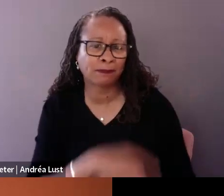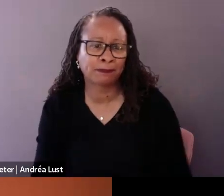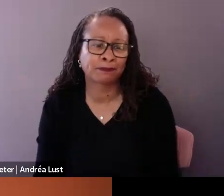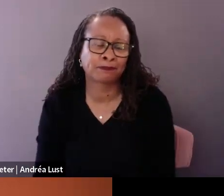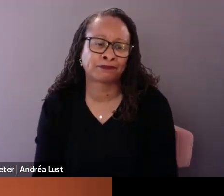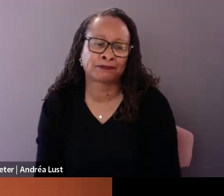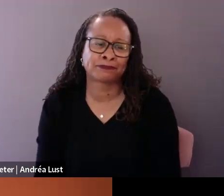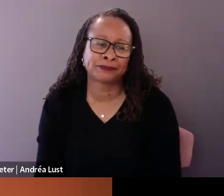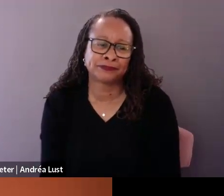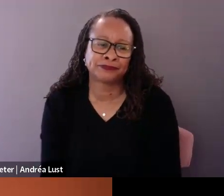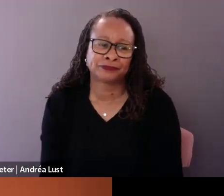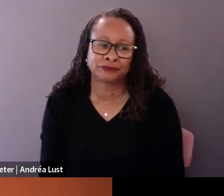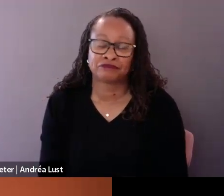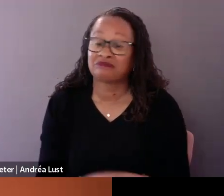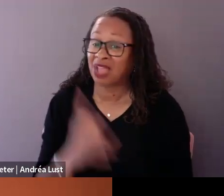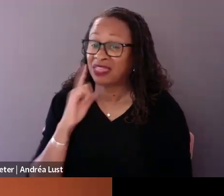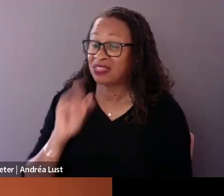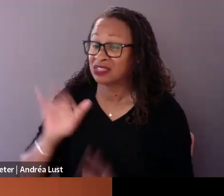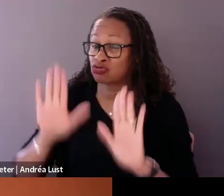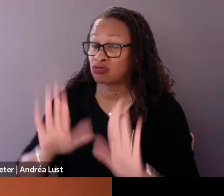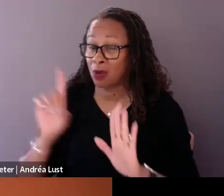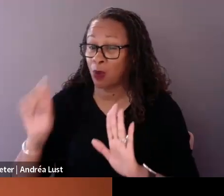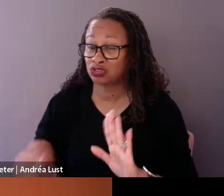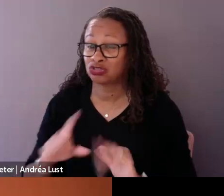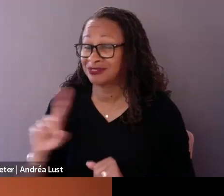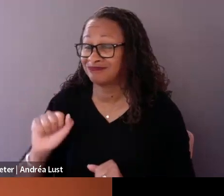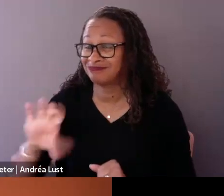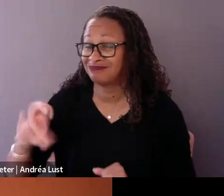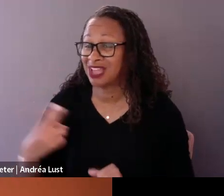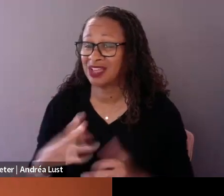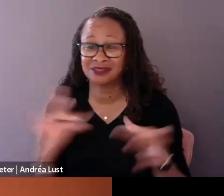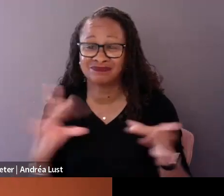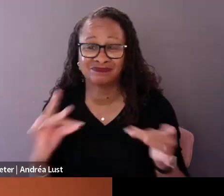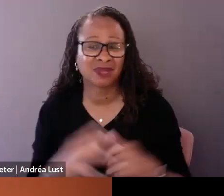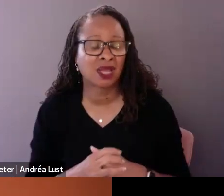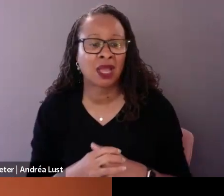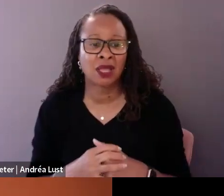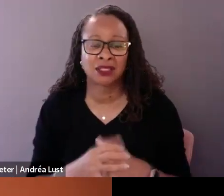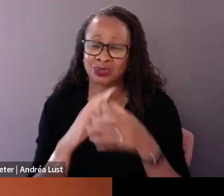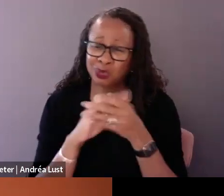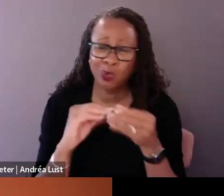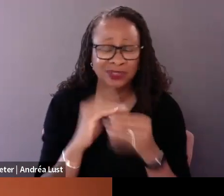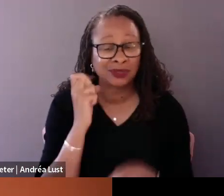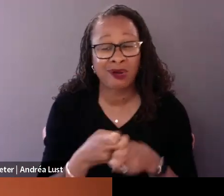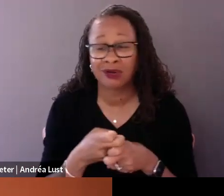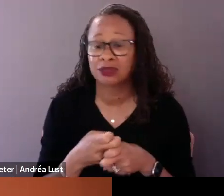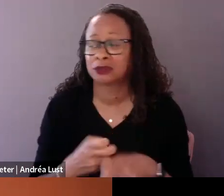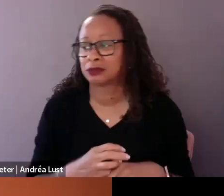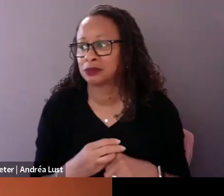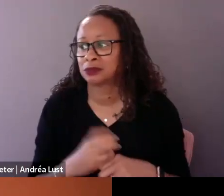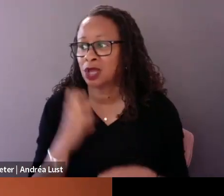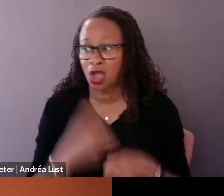Yeah, I think it's a great question. I think it's, you know, these stories are really hard, hard